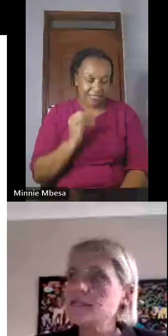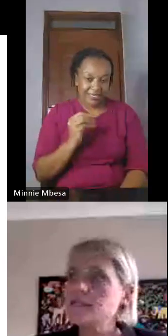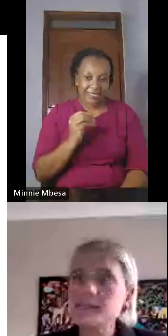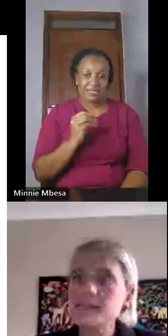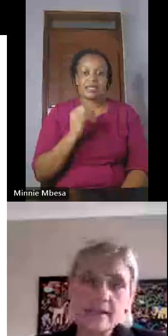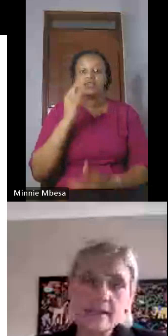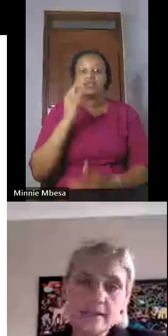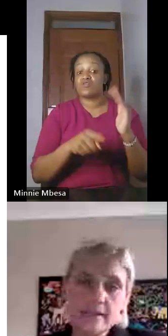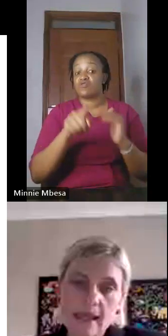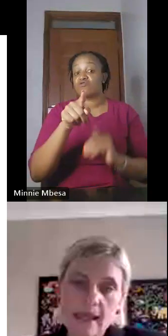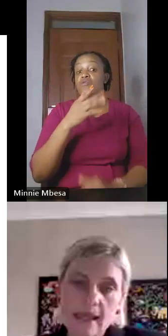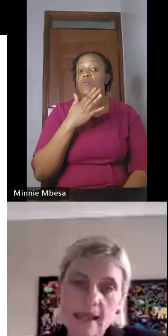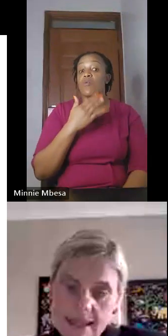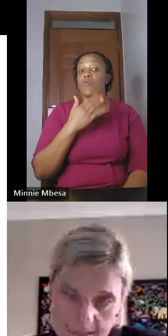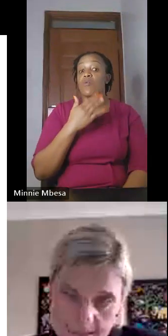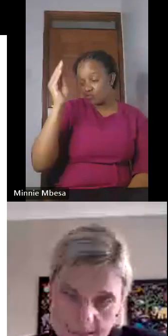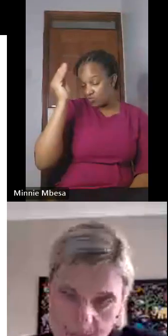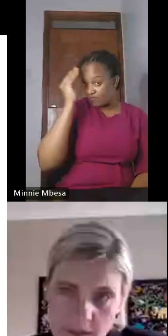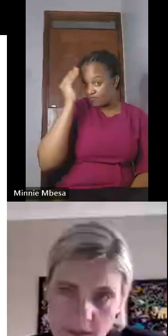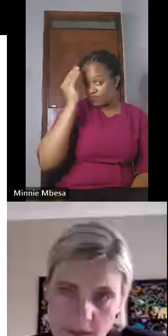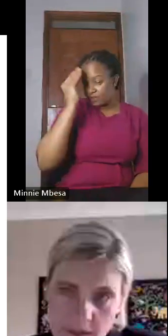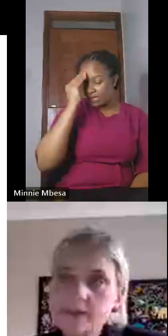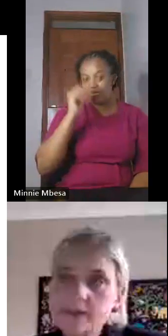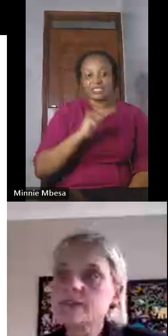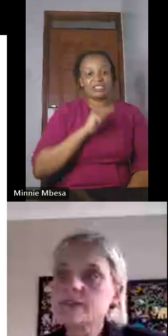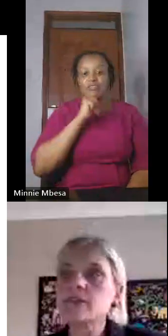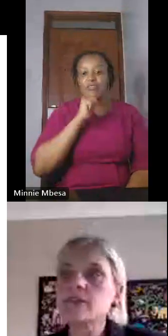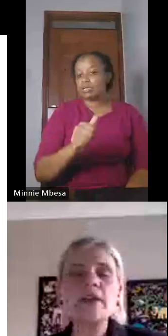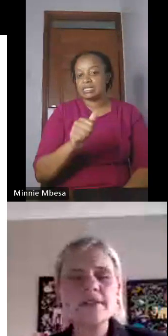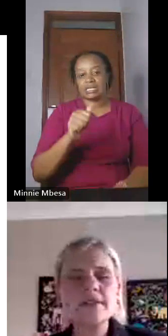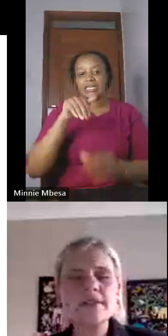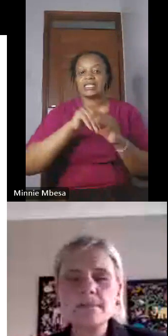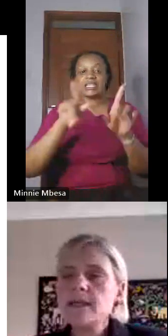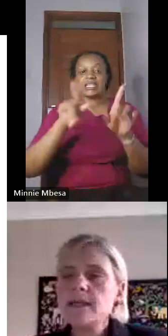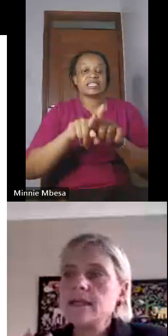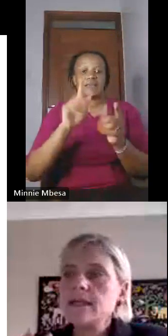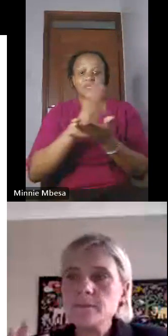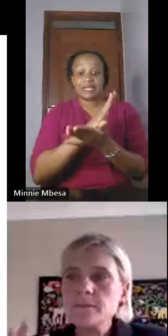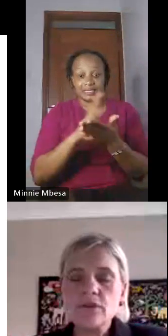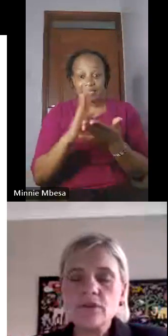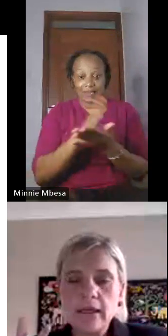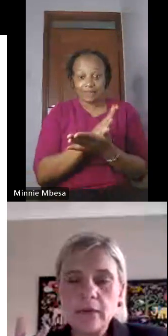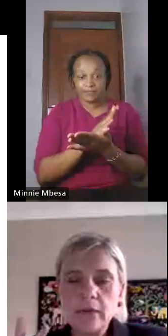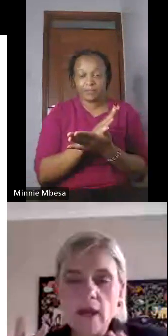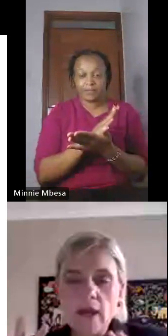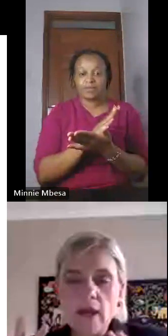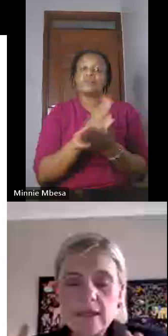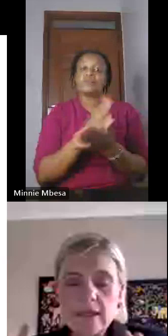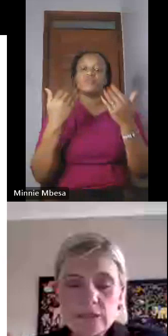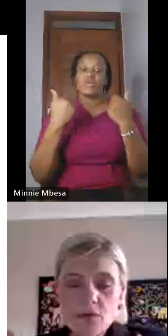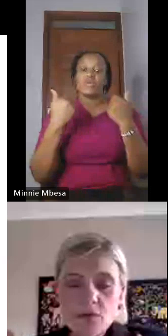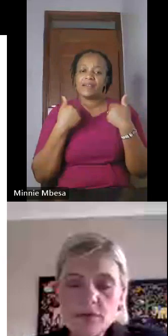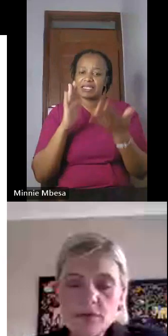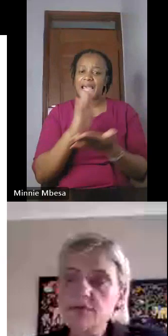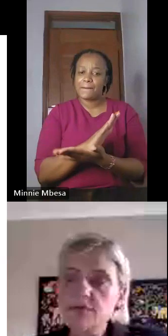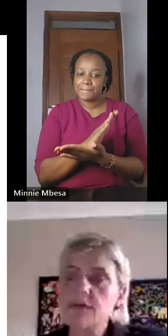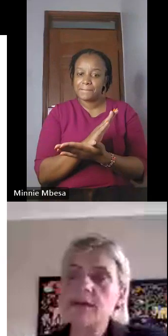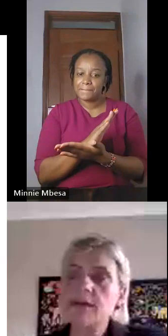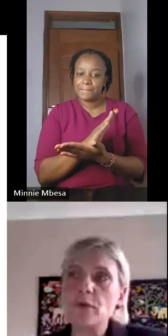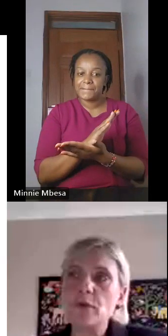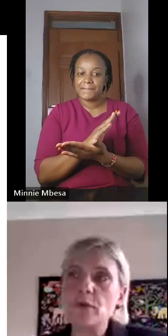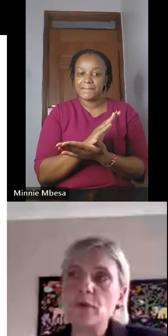study is not in the same sector, right? So there are some, you know, I should